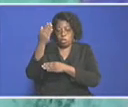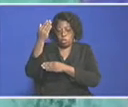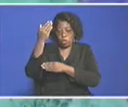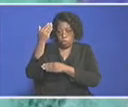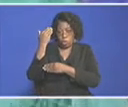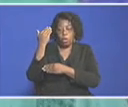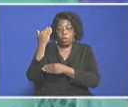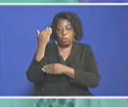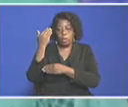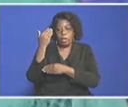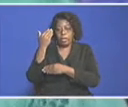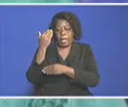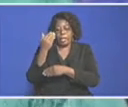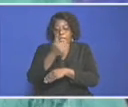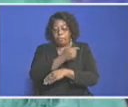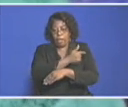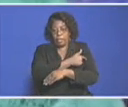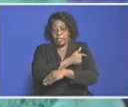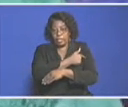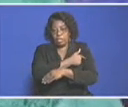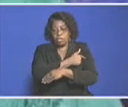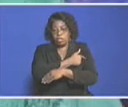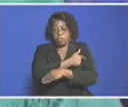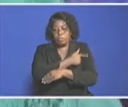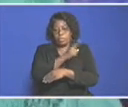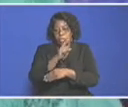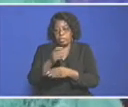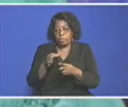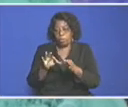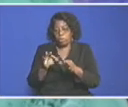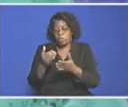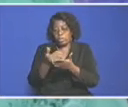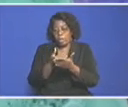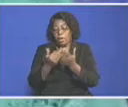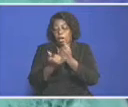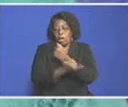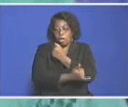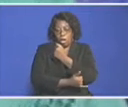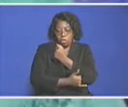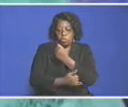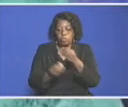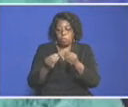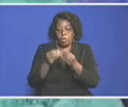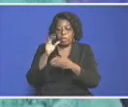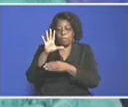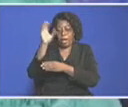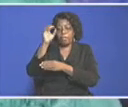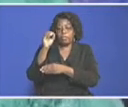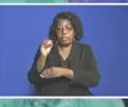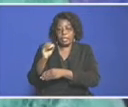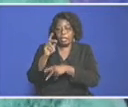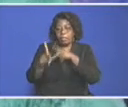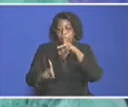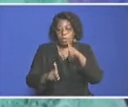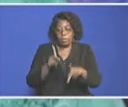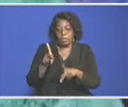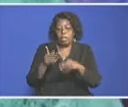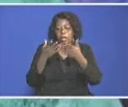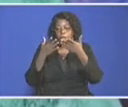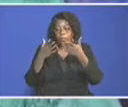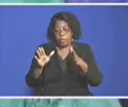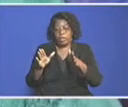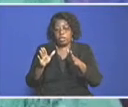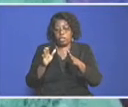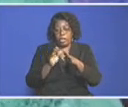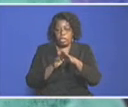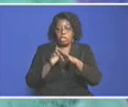coverage remains much lower in many countries. Just over 5% of people have been vaccinated in